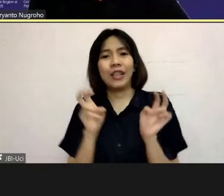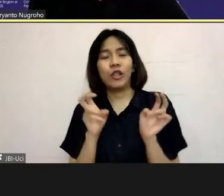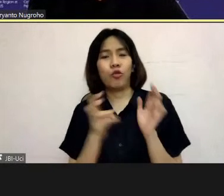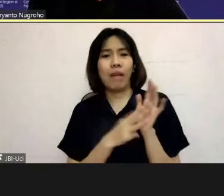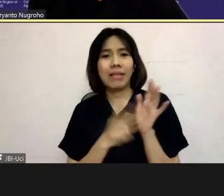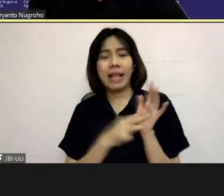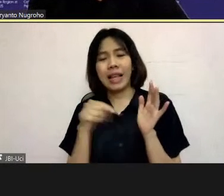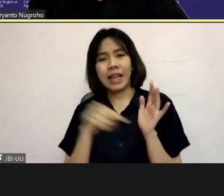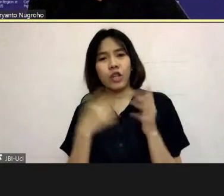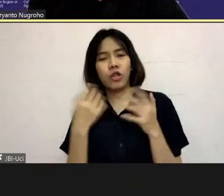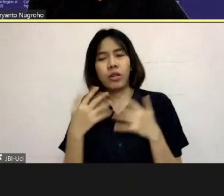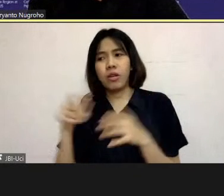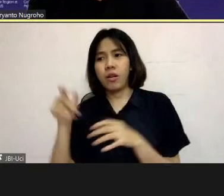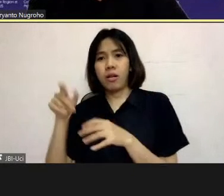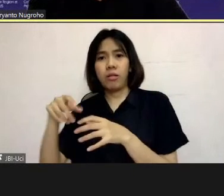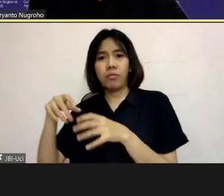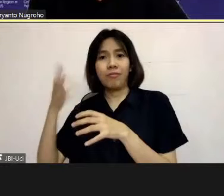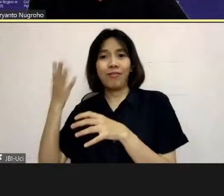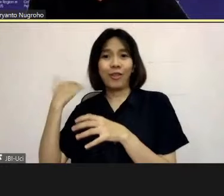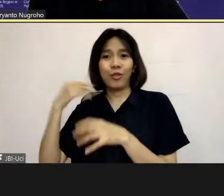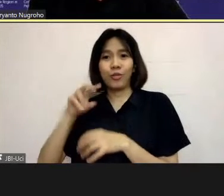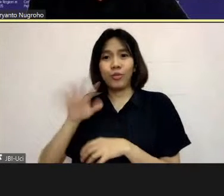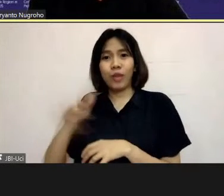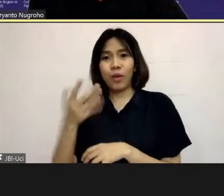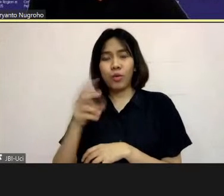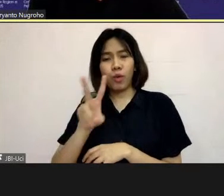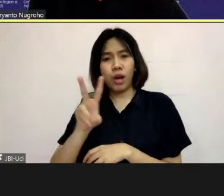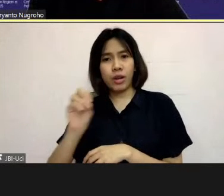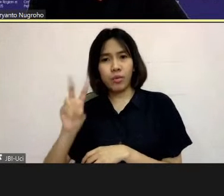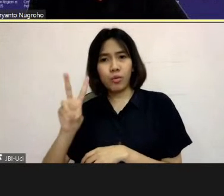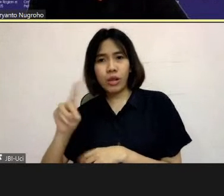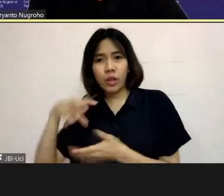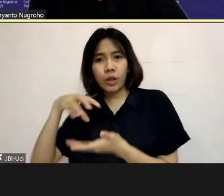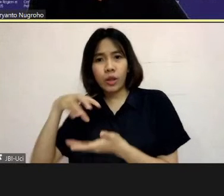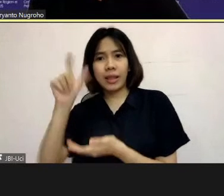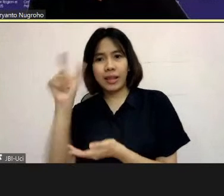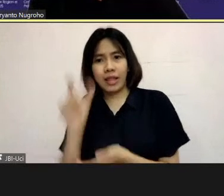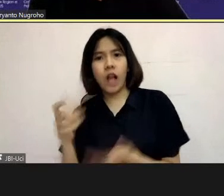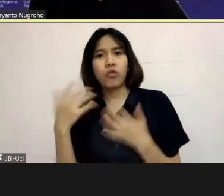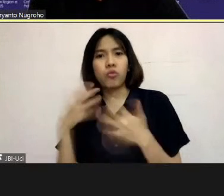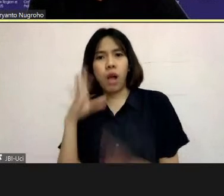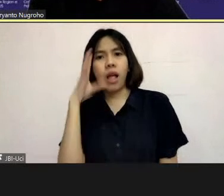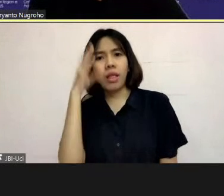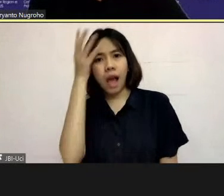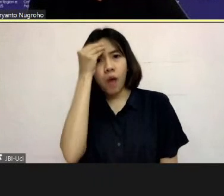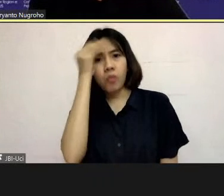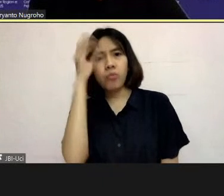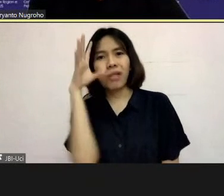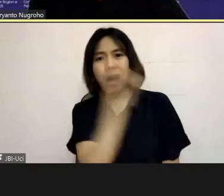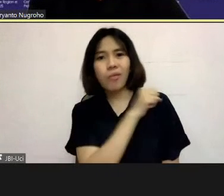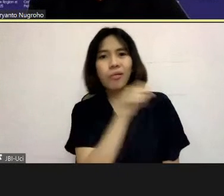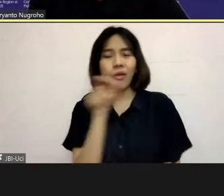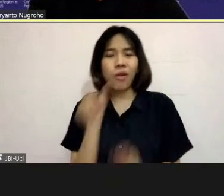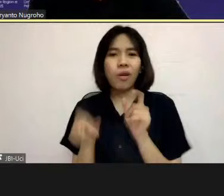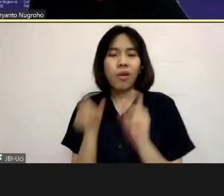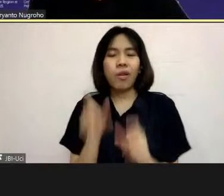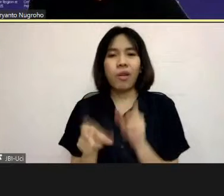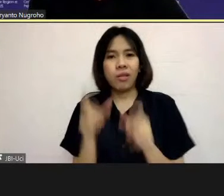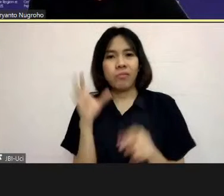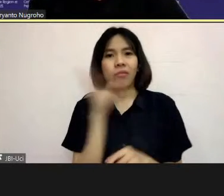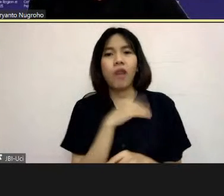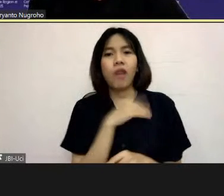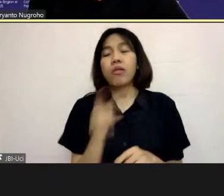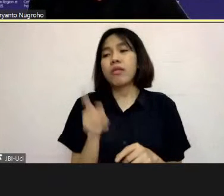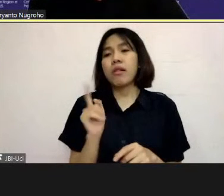2021 in Italy. They mention about the situation that in some countries, activists